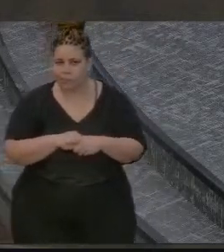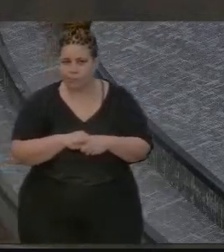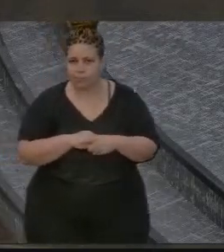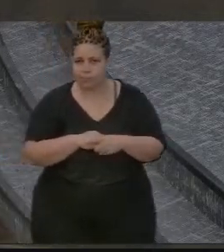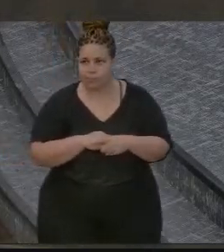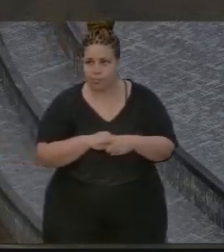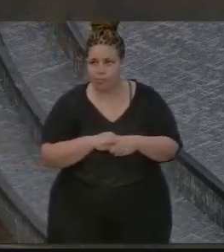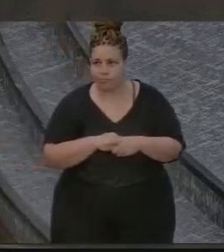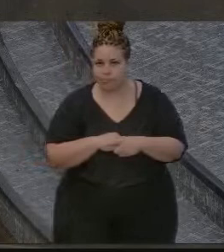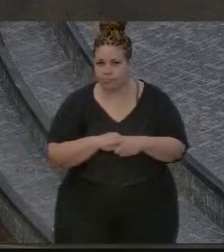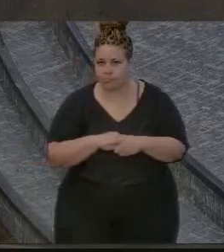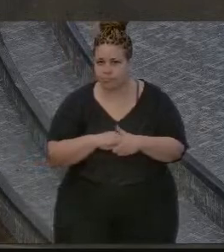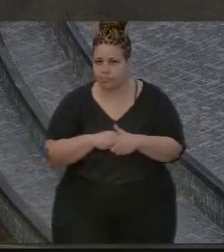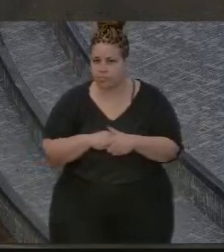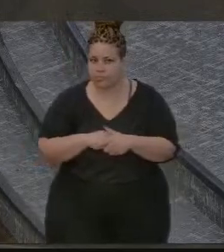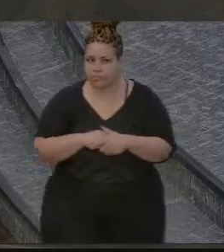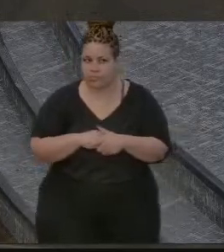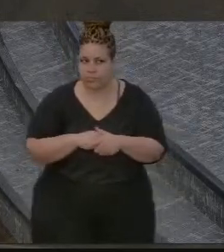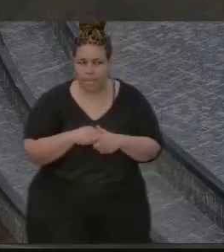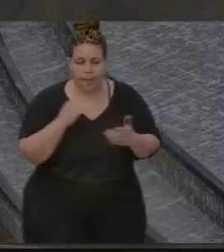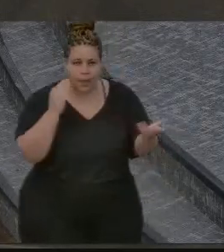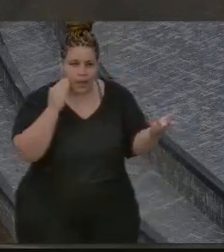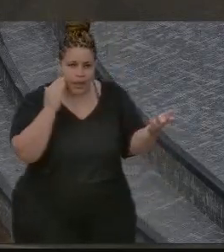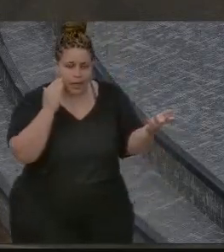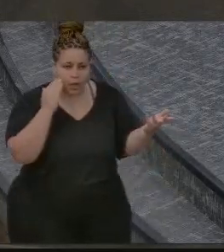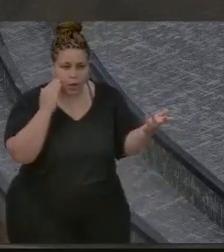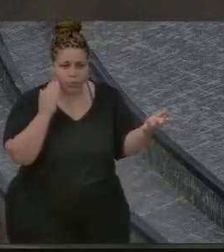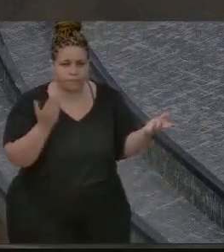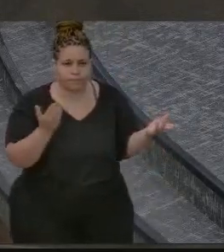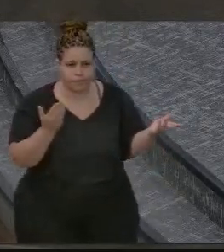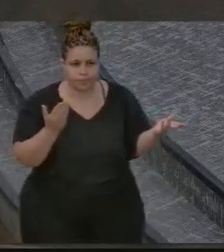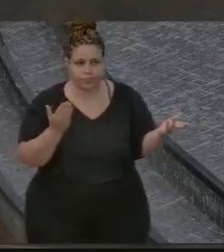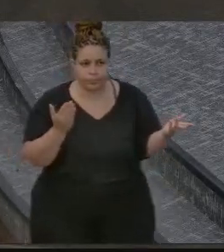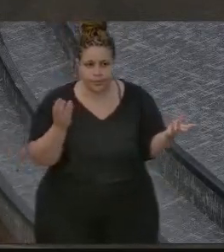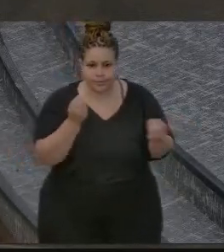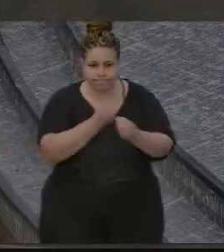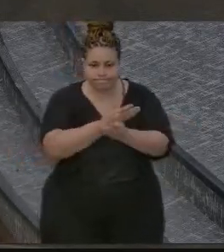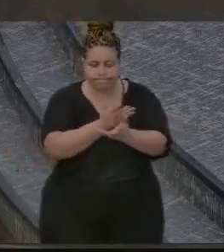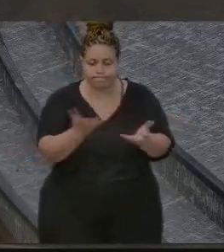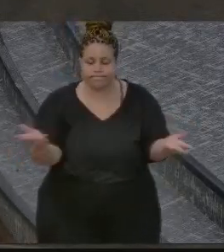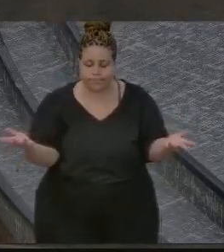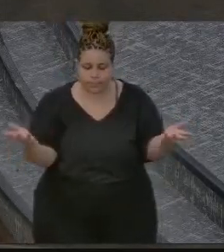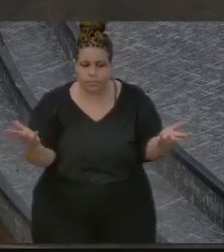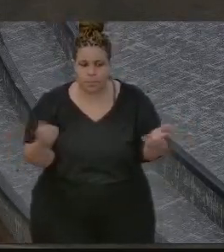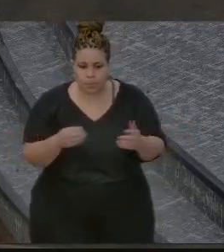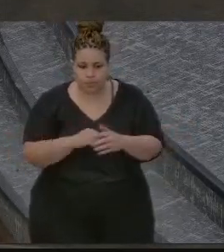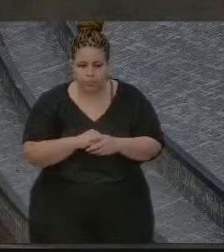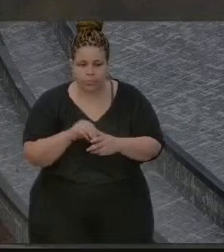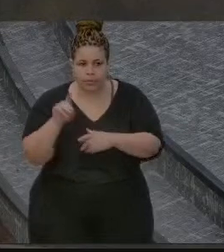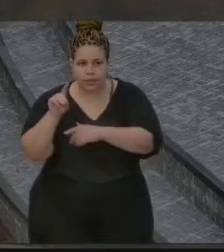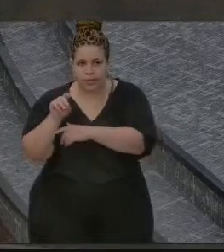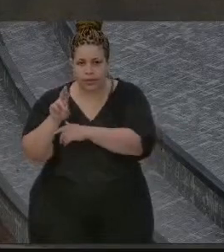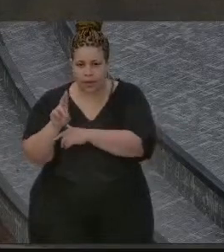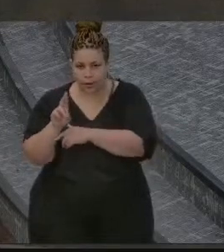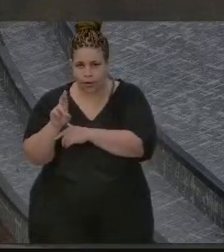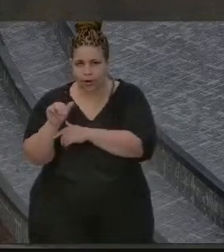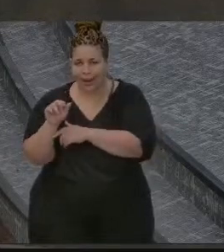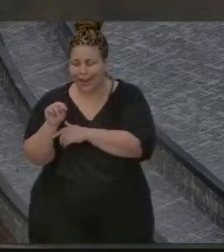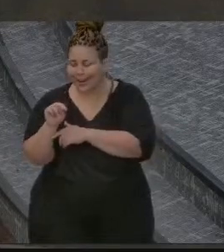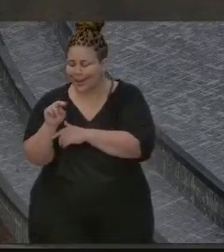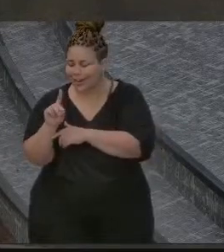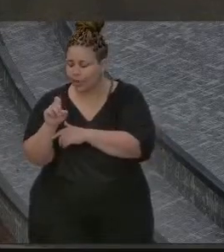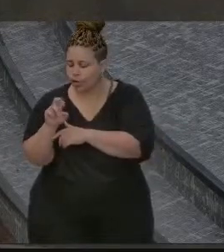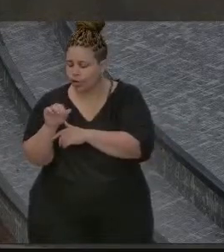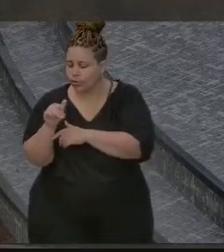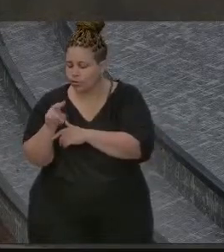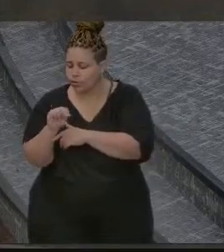And the only other thing under the president's report, this is something else just to put on your radar. Dr. Anderson and I did not get a